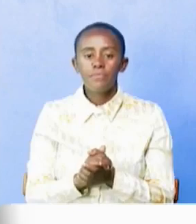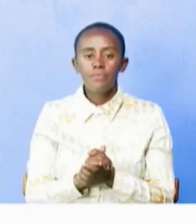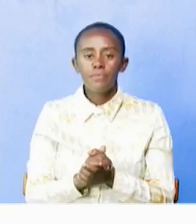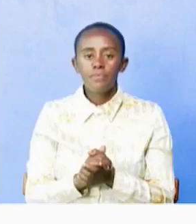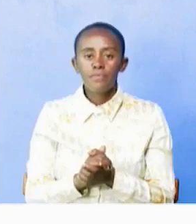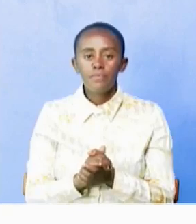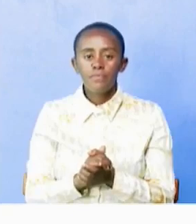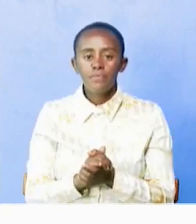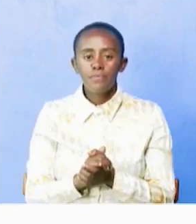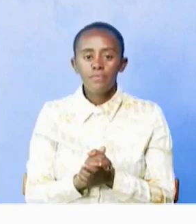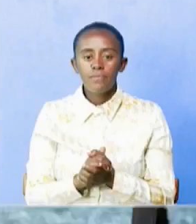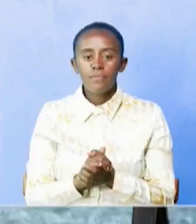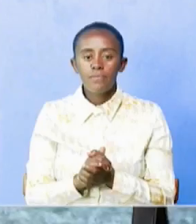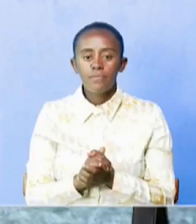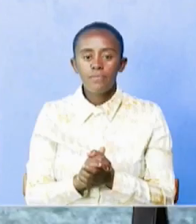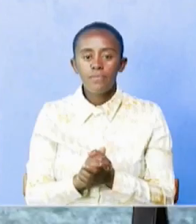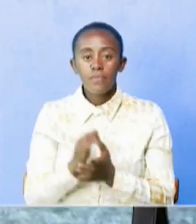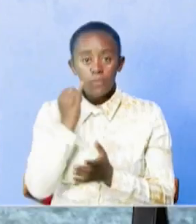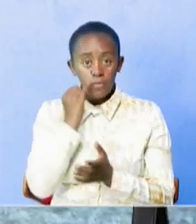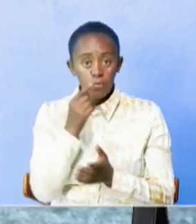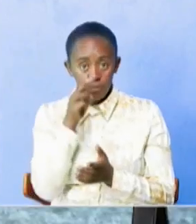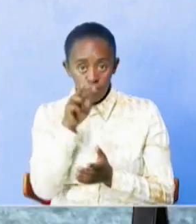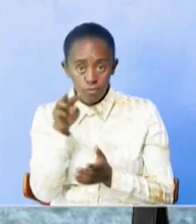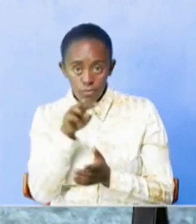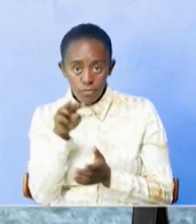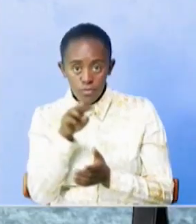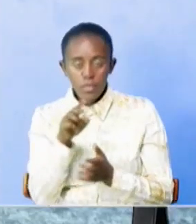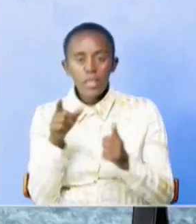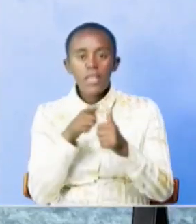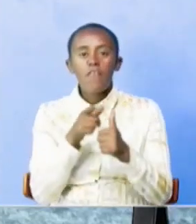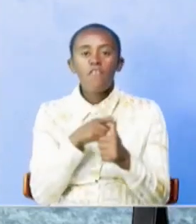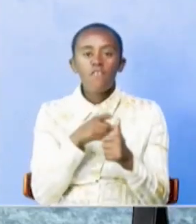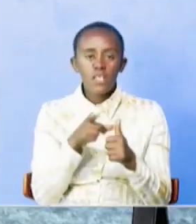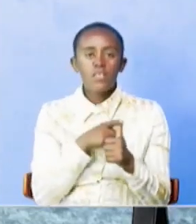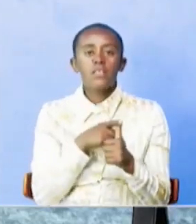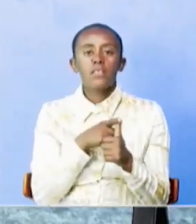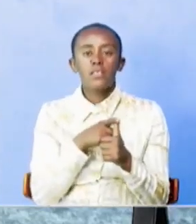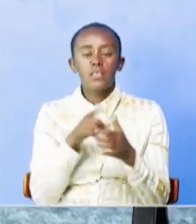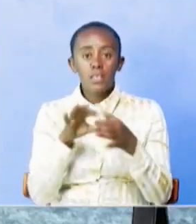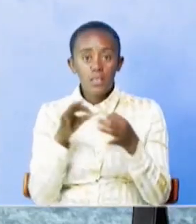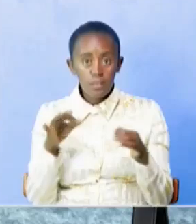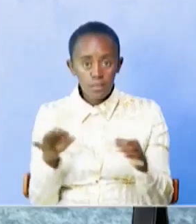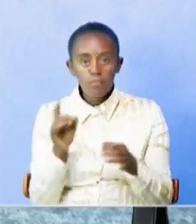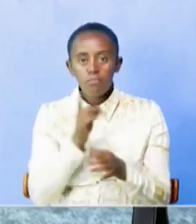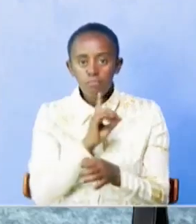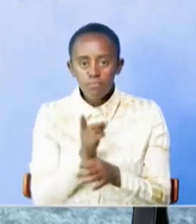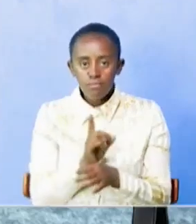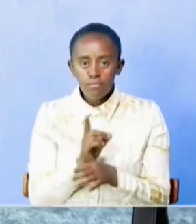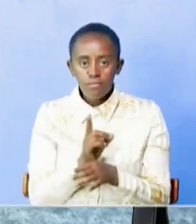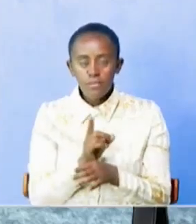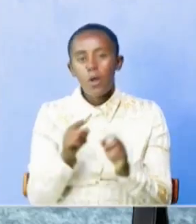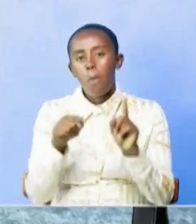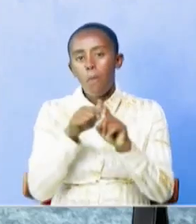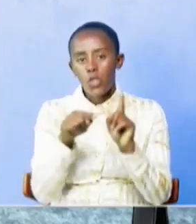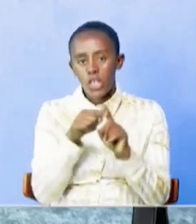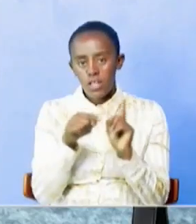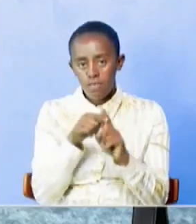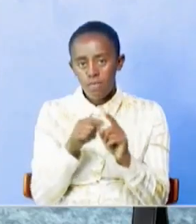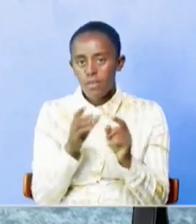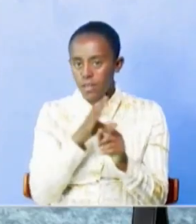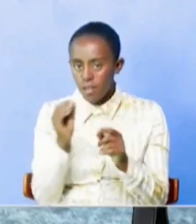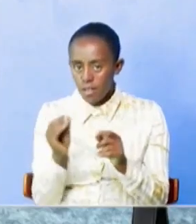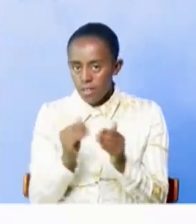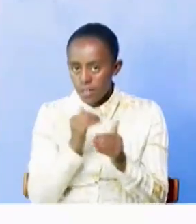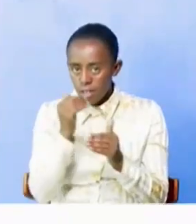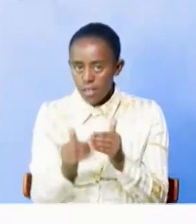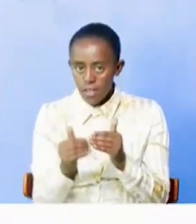Question mark. So if you see here, the first statement is what? Positive. And what